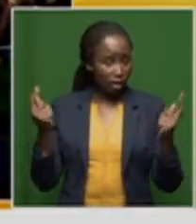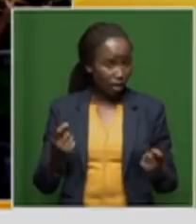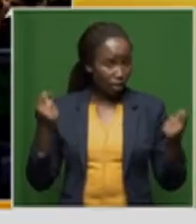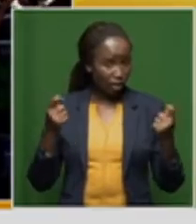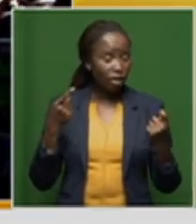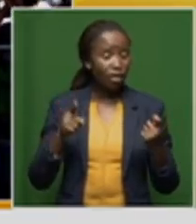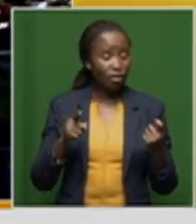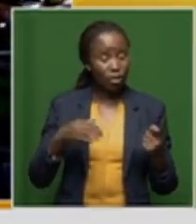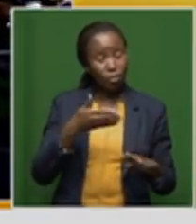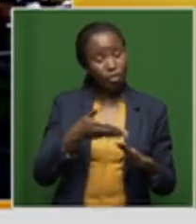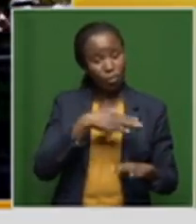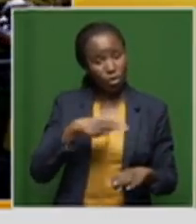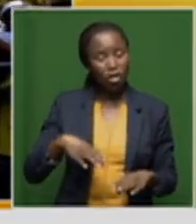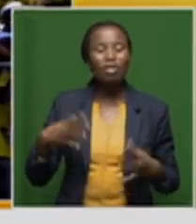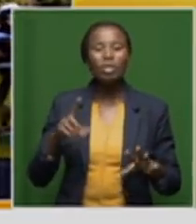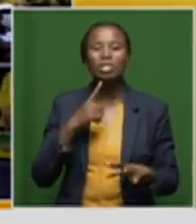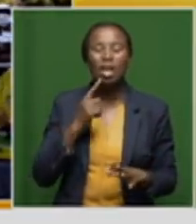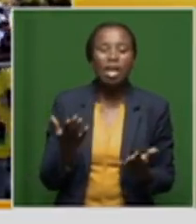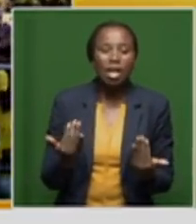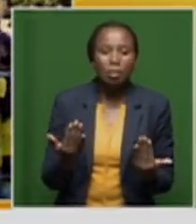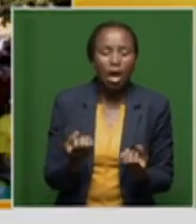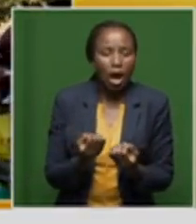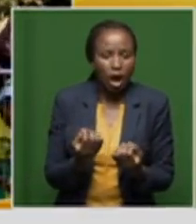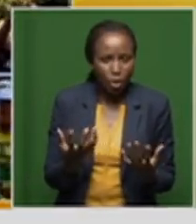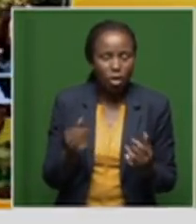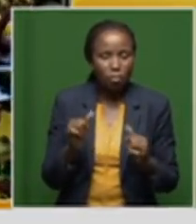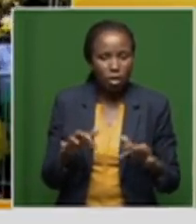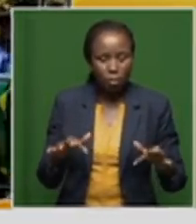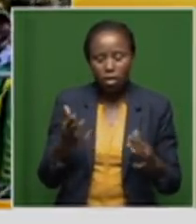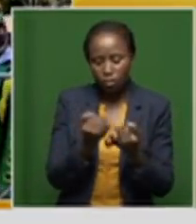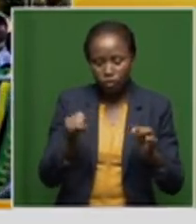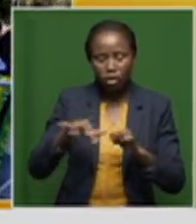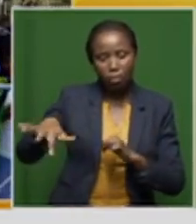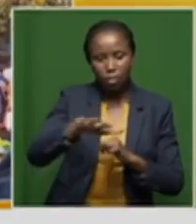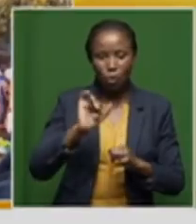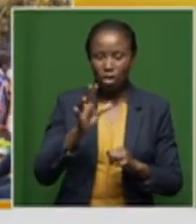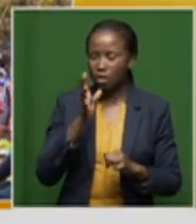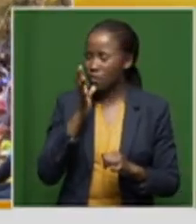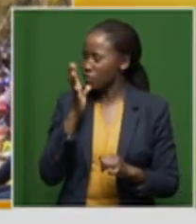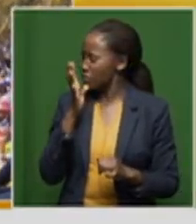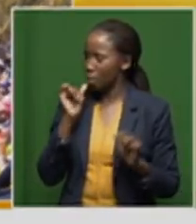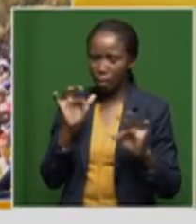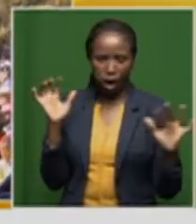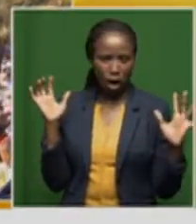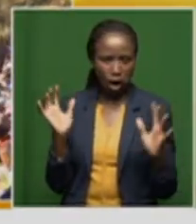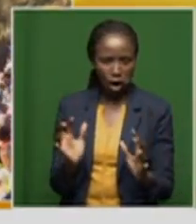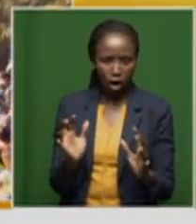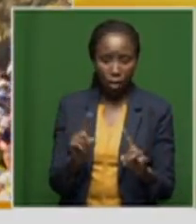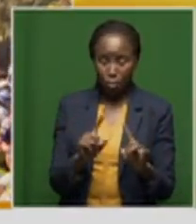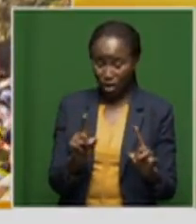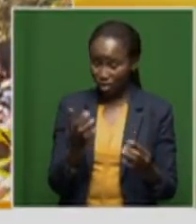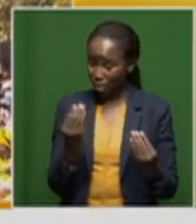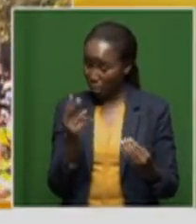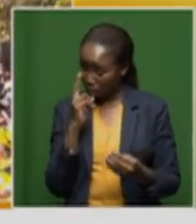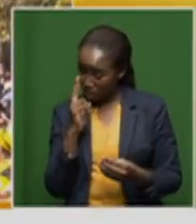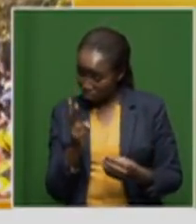former president had said that they expect the entire Freedom Square to be packed. And slightly not the numbers that I think